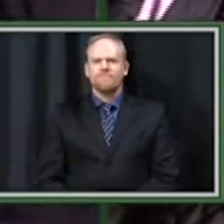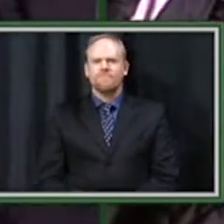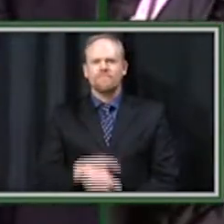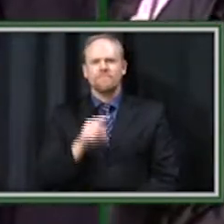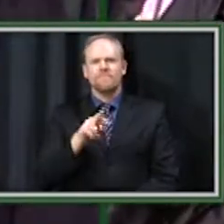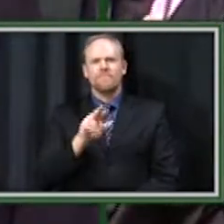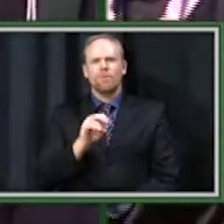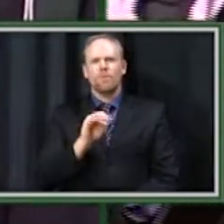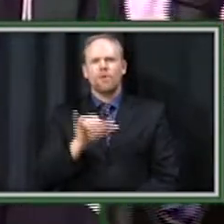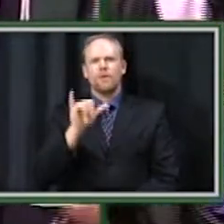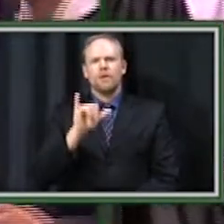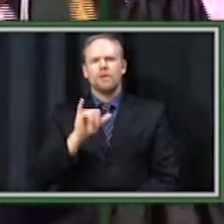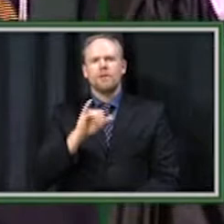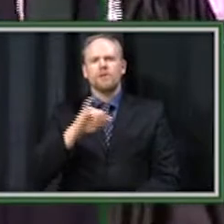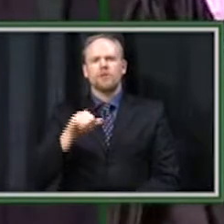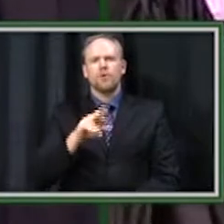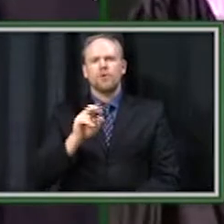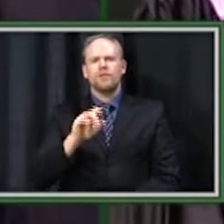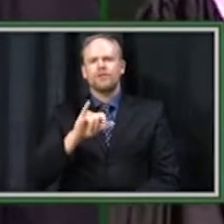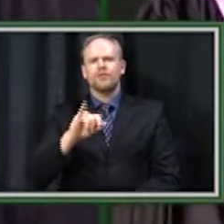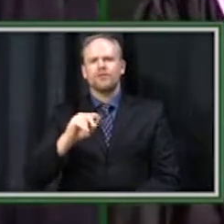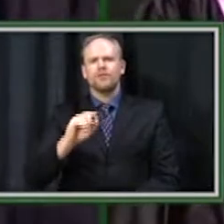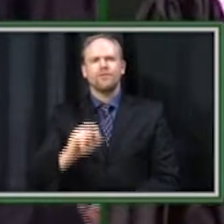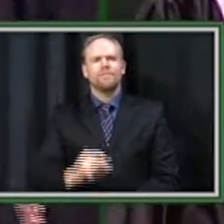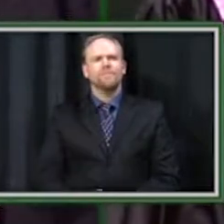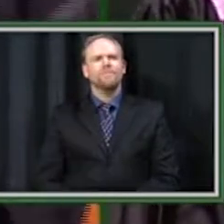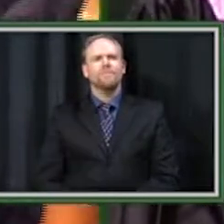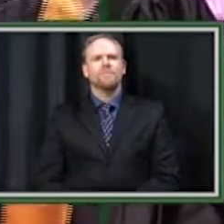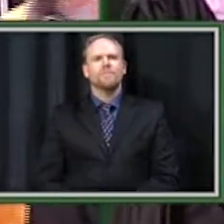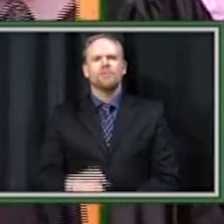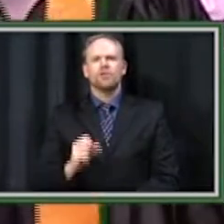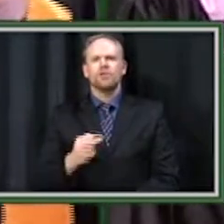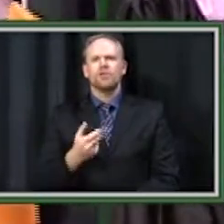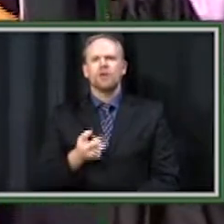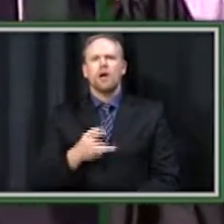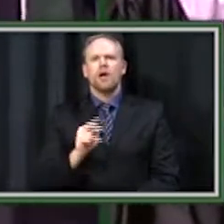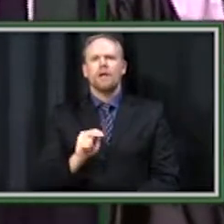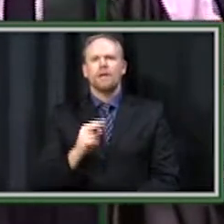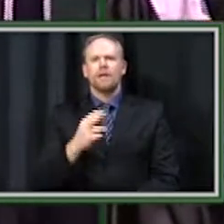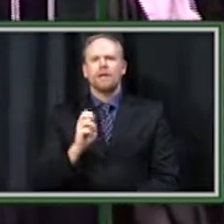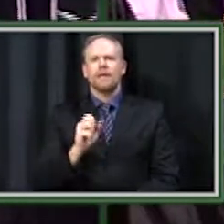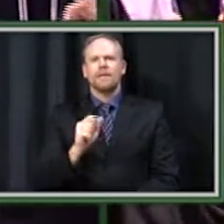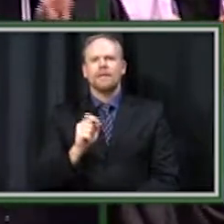Troy Jurich. Sean Keister.